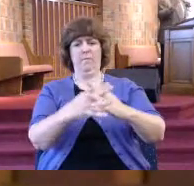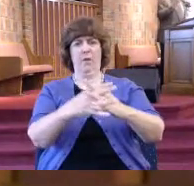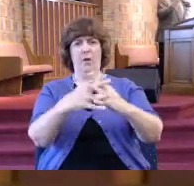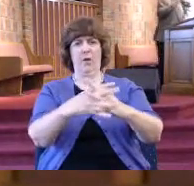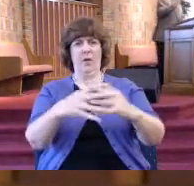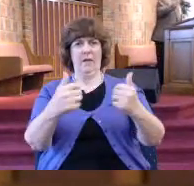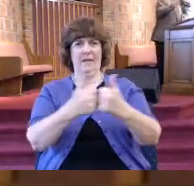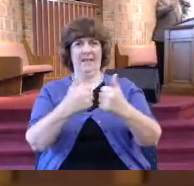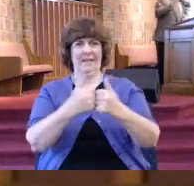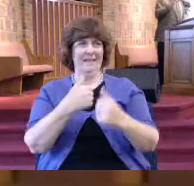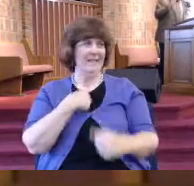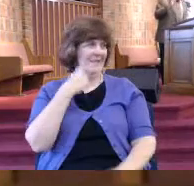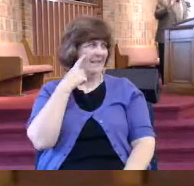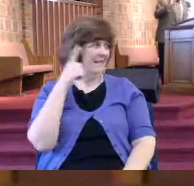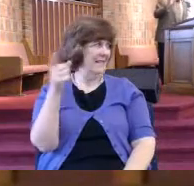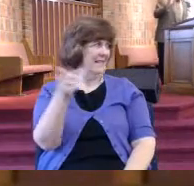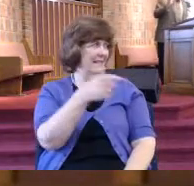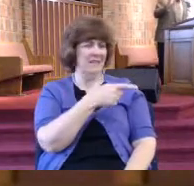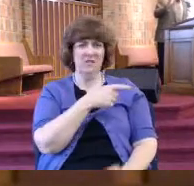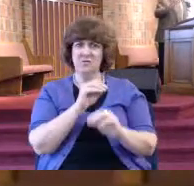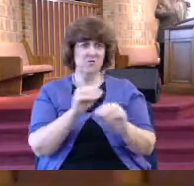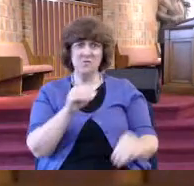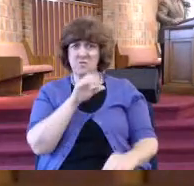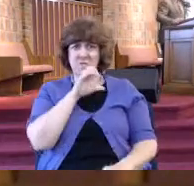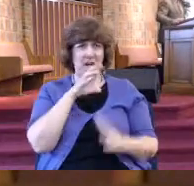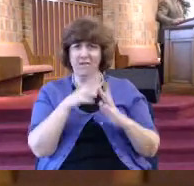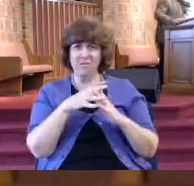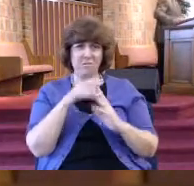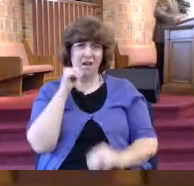no one in this auditorium who watched football yesterday.